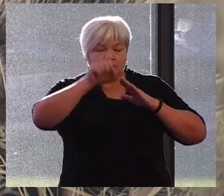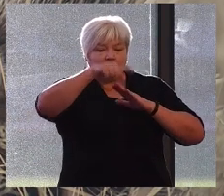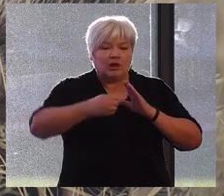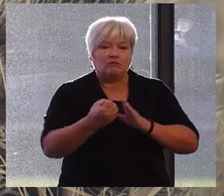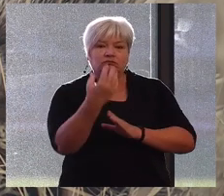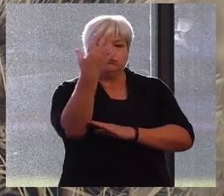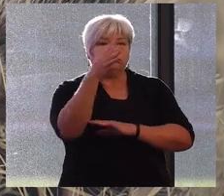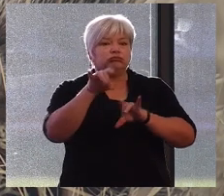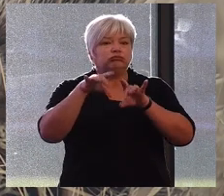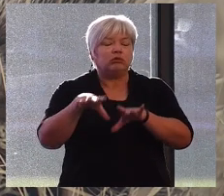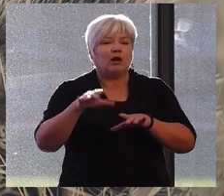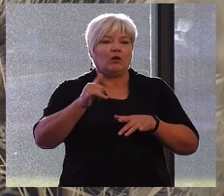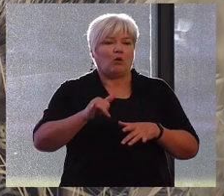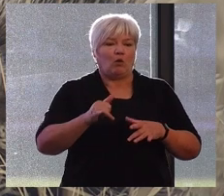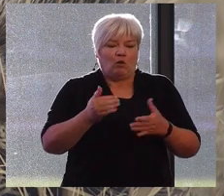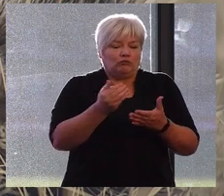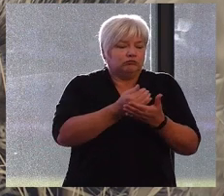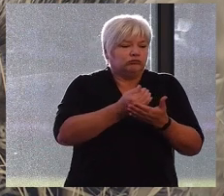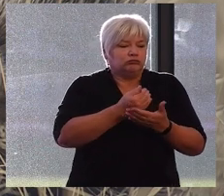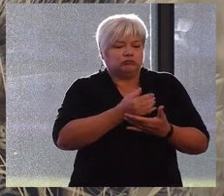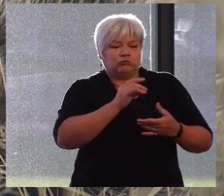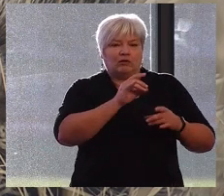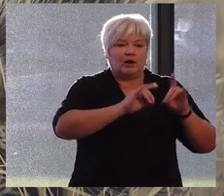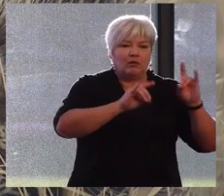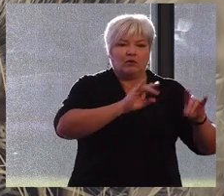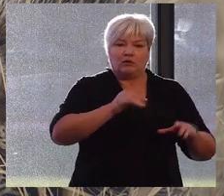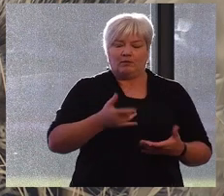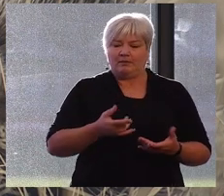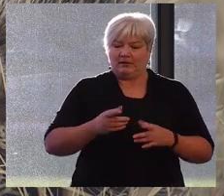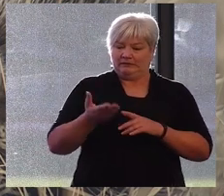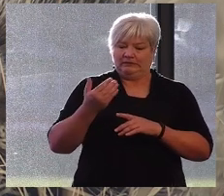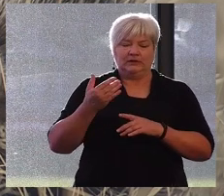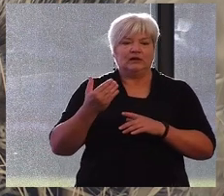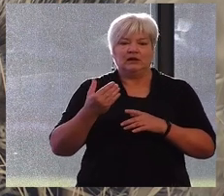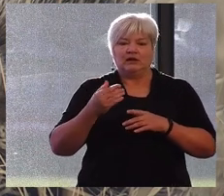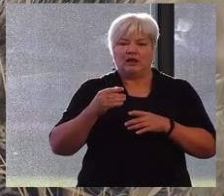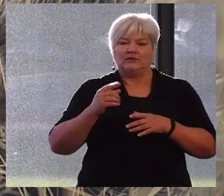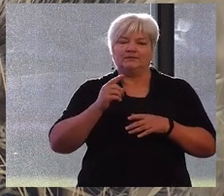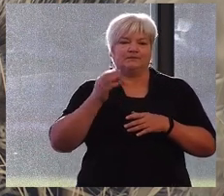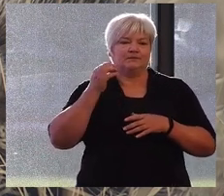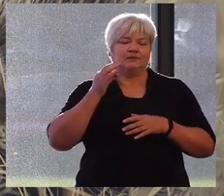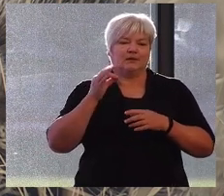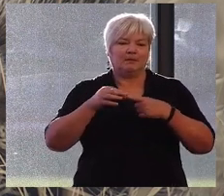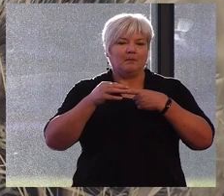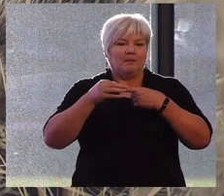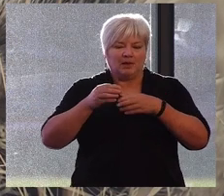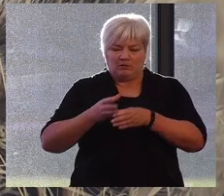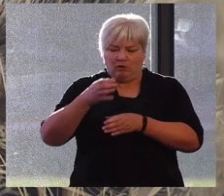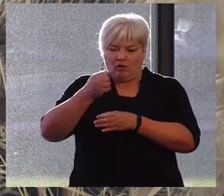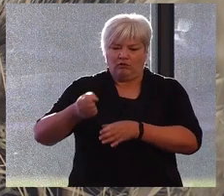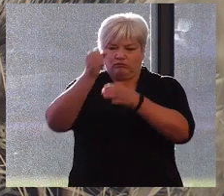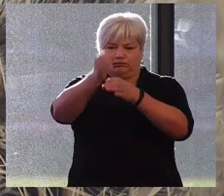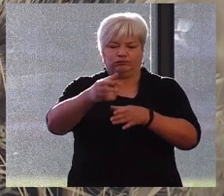or preserving local wildlife, or returning plastic bottles through the container deposit scheme, lifting 1 billion containers from